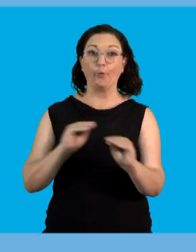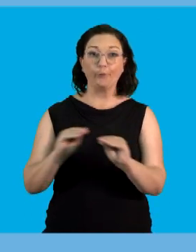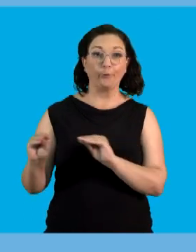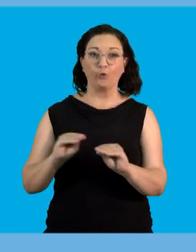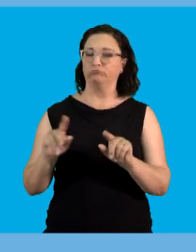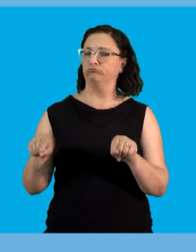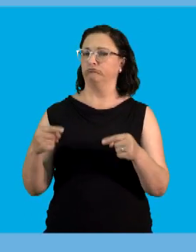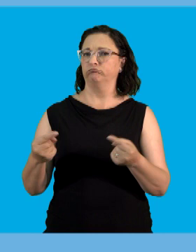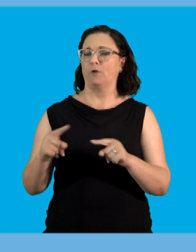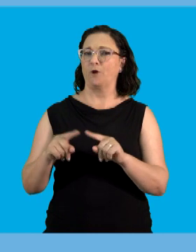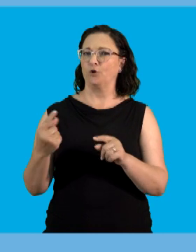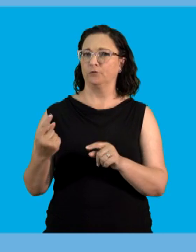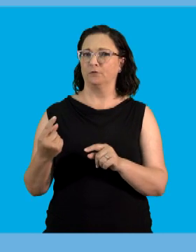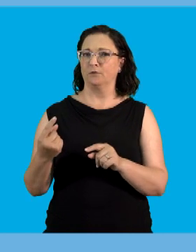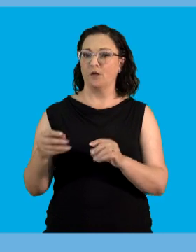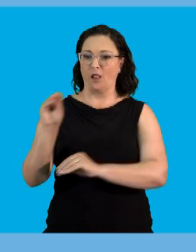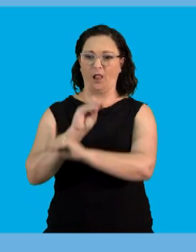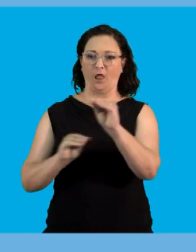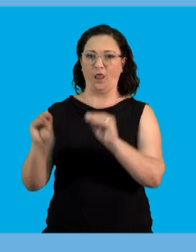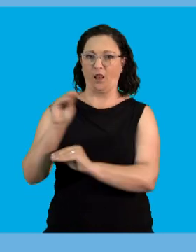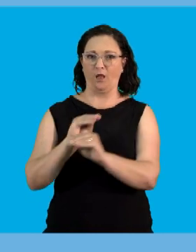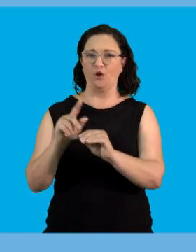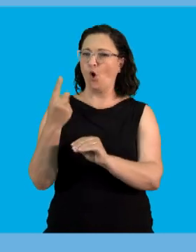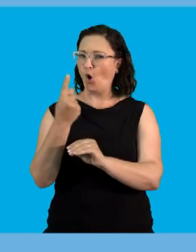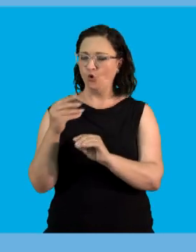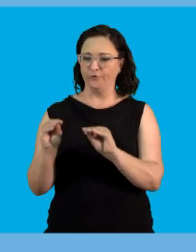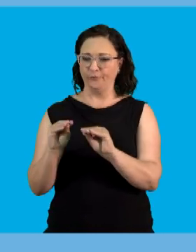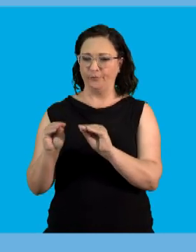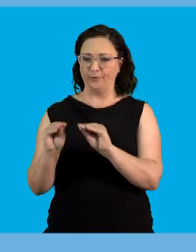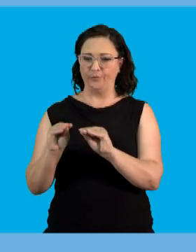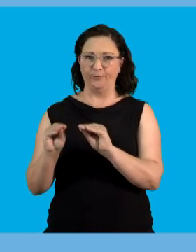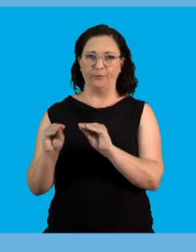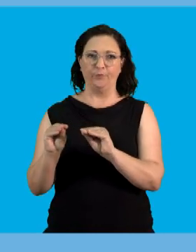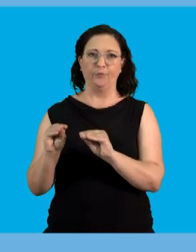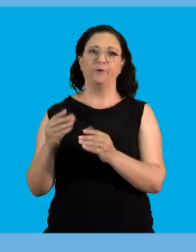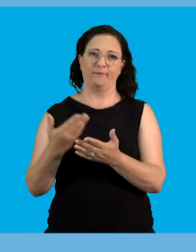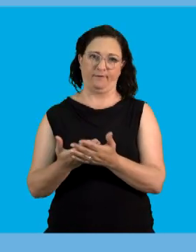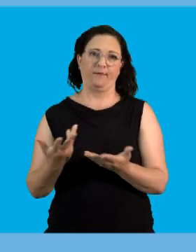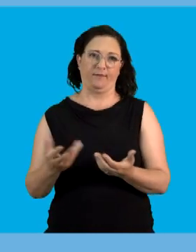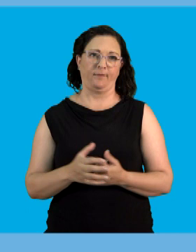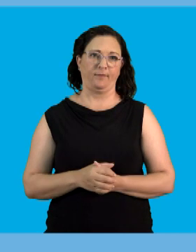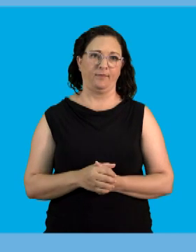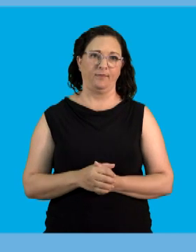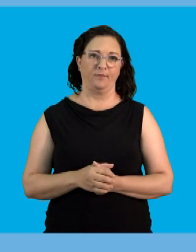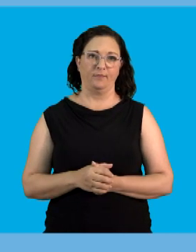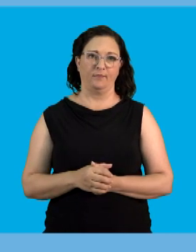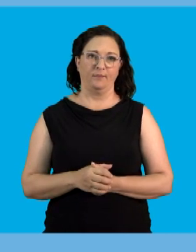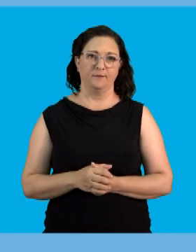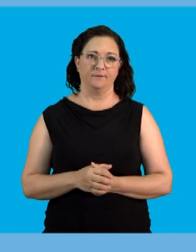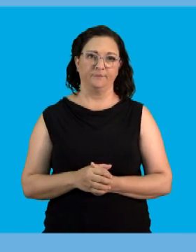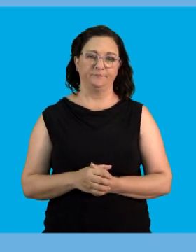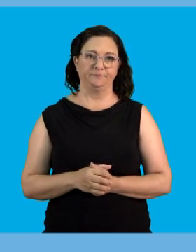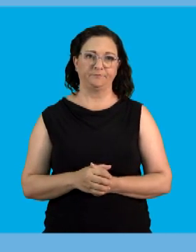know that they can't move, they can't move around, they can only vibrate around a point,